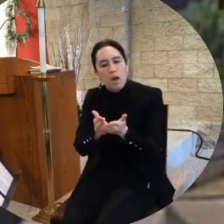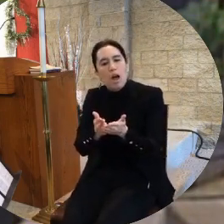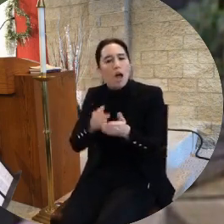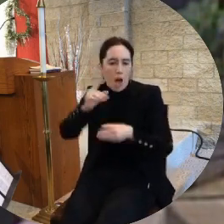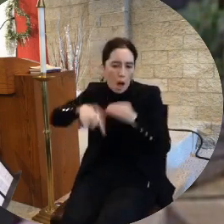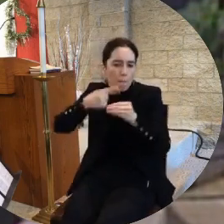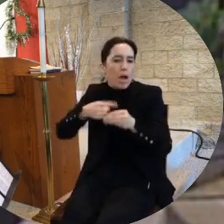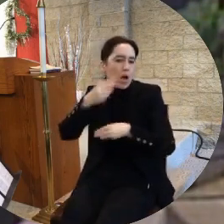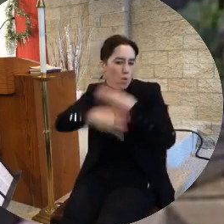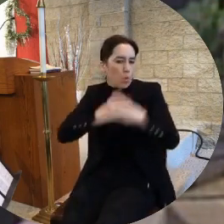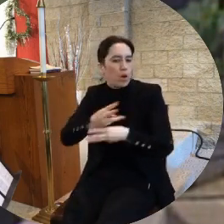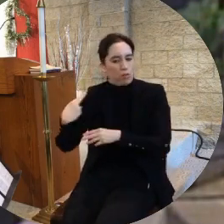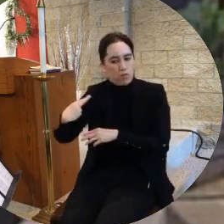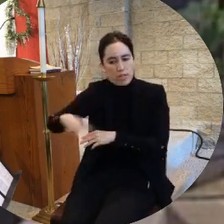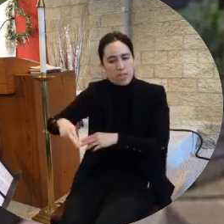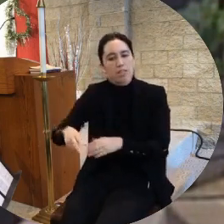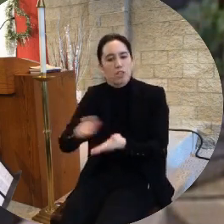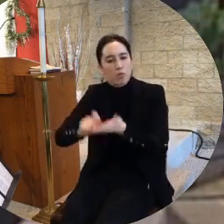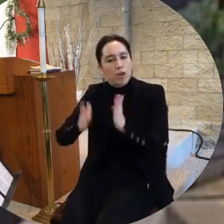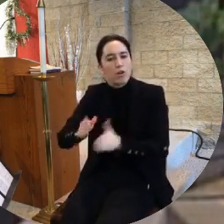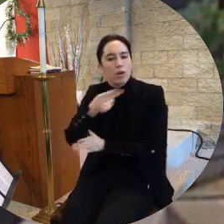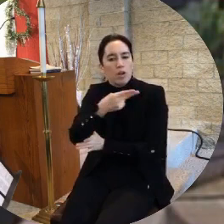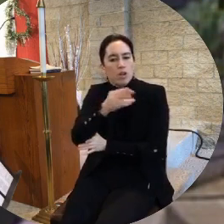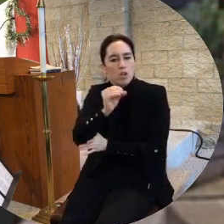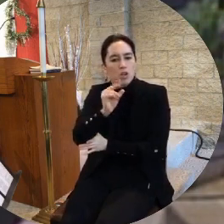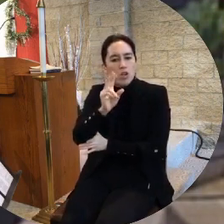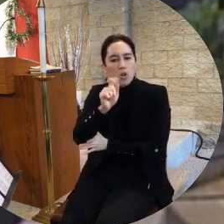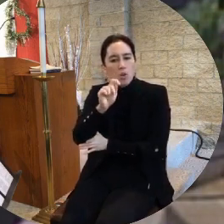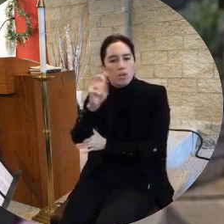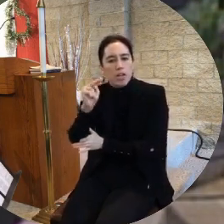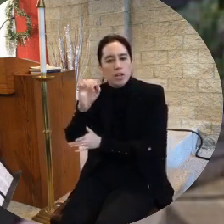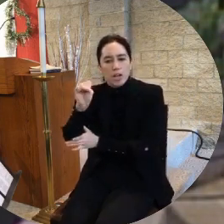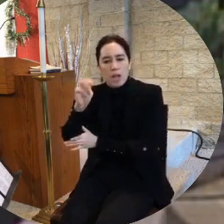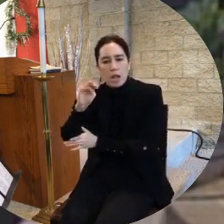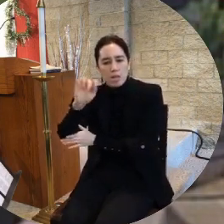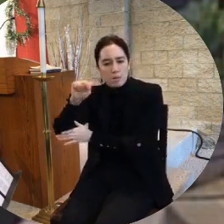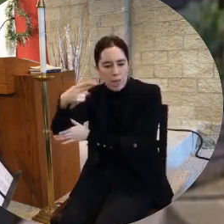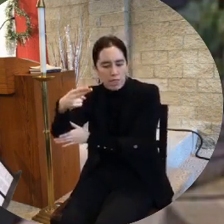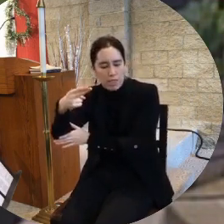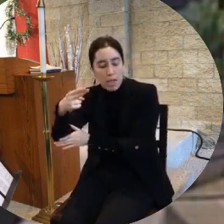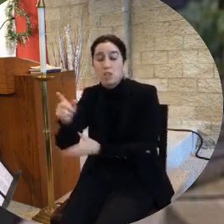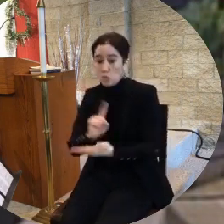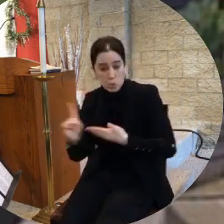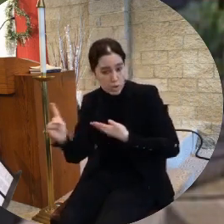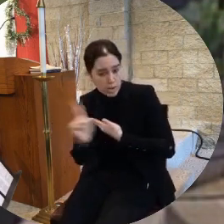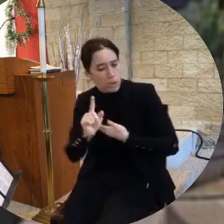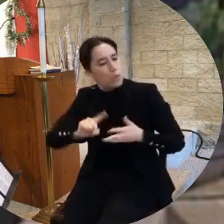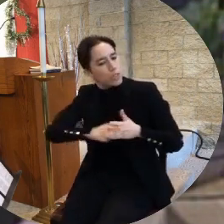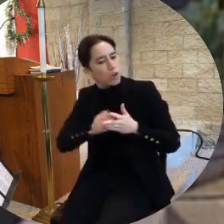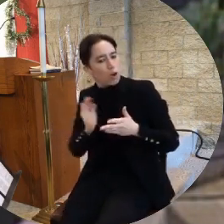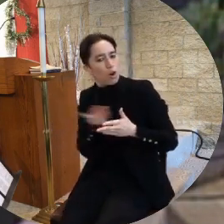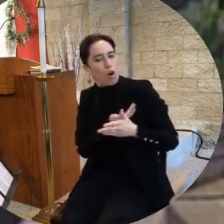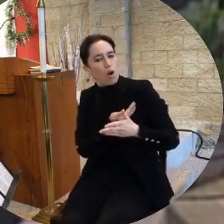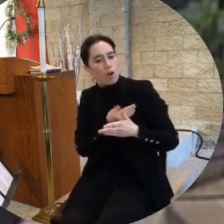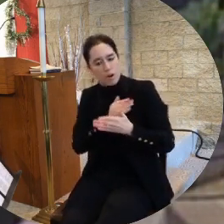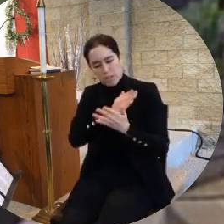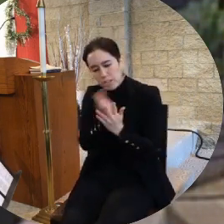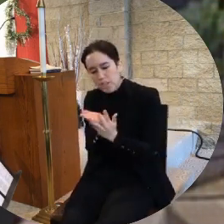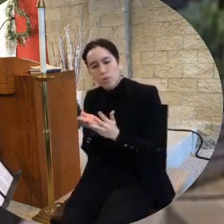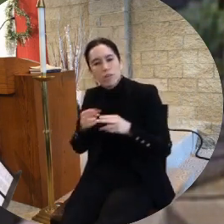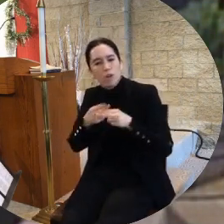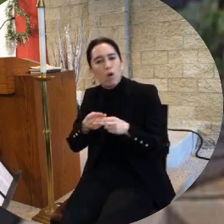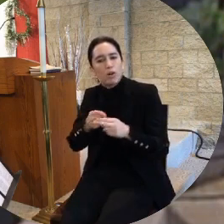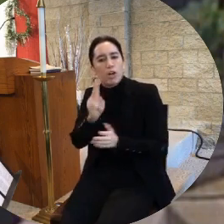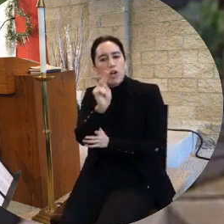on Thursday morning. And next week, we begin our series, Unity and Christianity. Have you